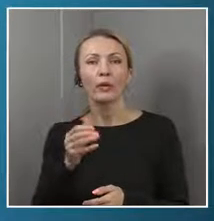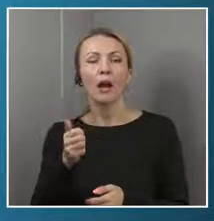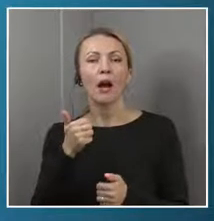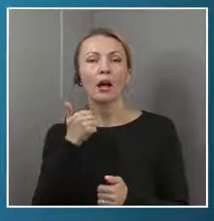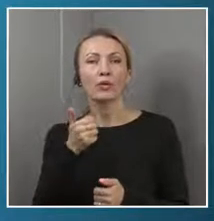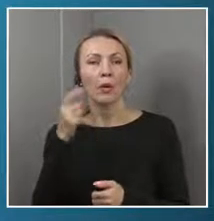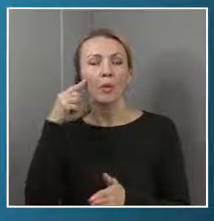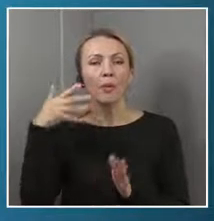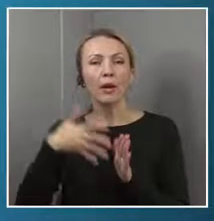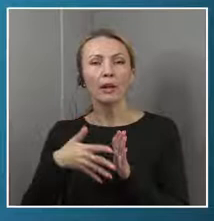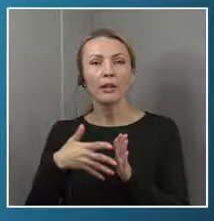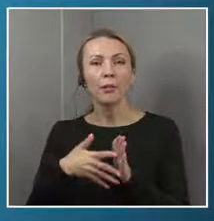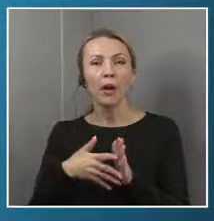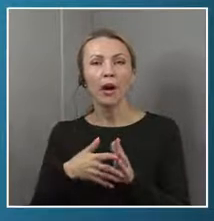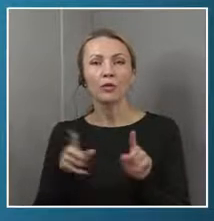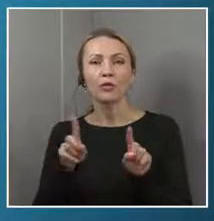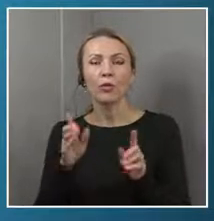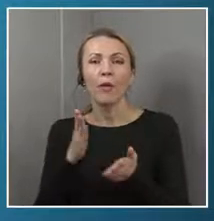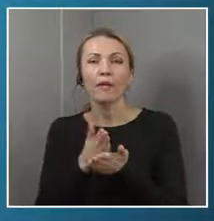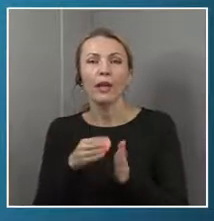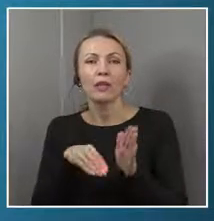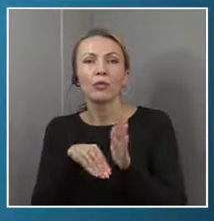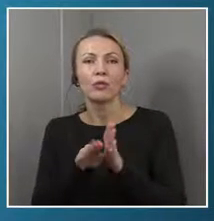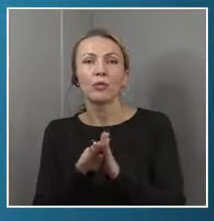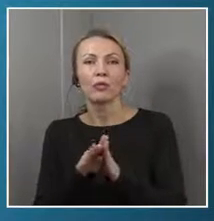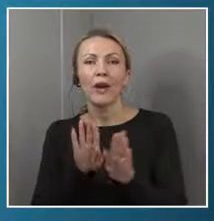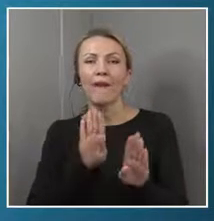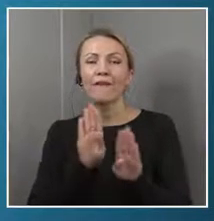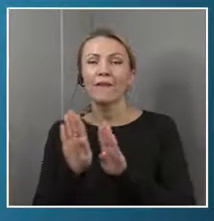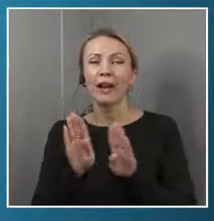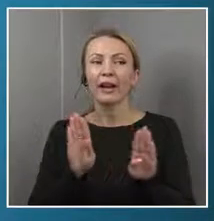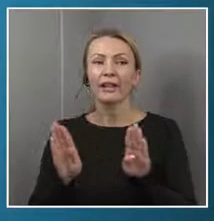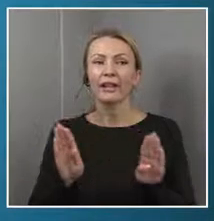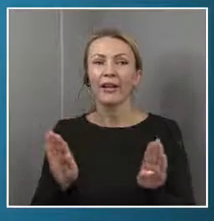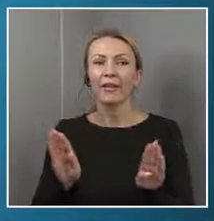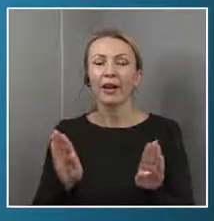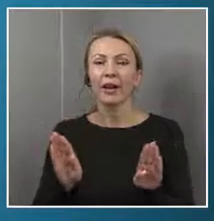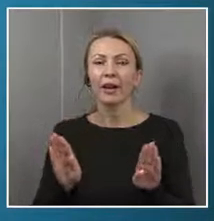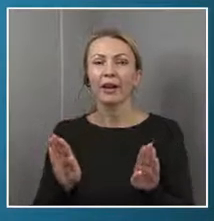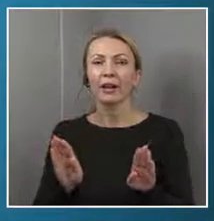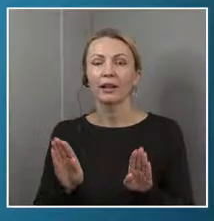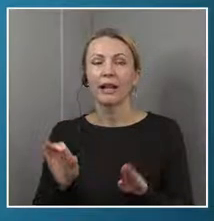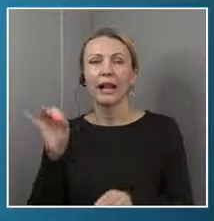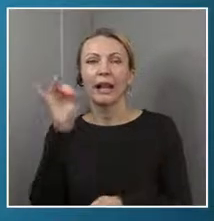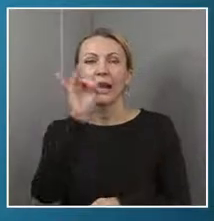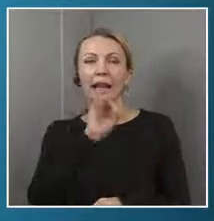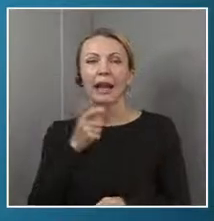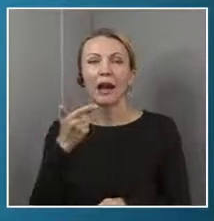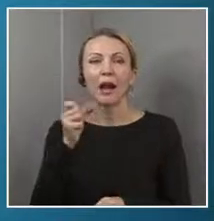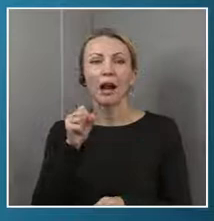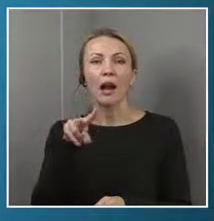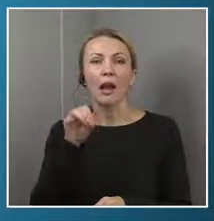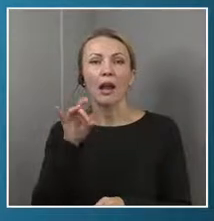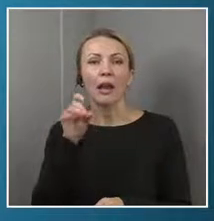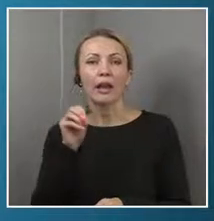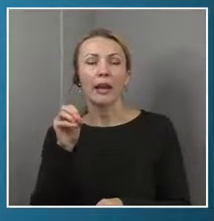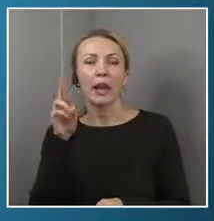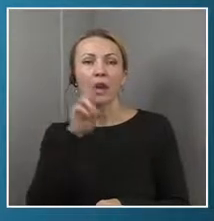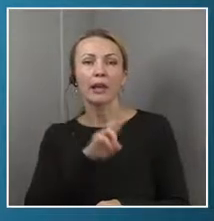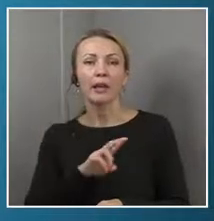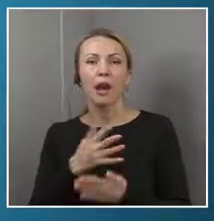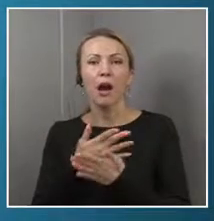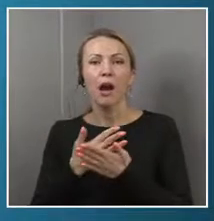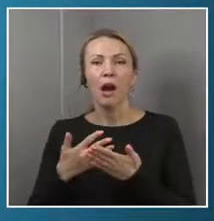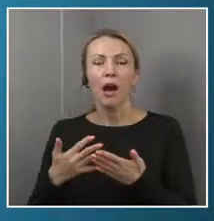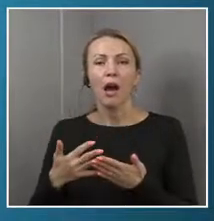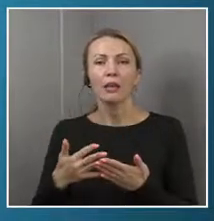of exhibiting their work internationally at galleries he established in Paris, Vienna, London, and New York. And that,